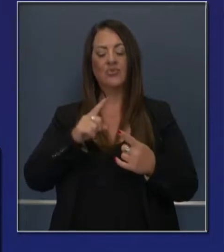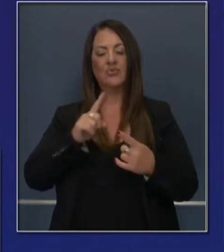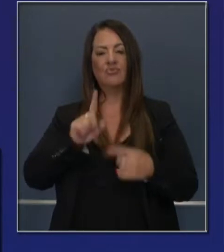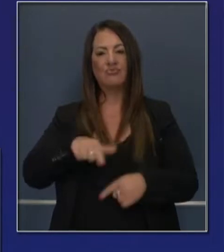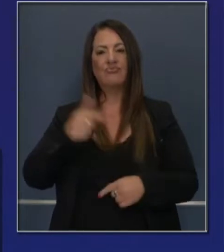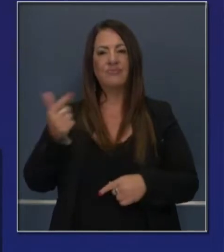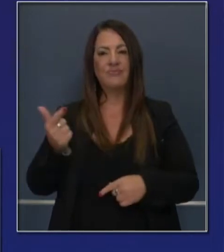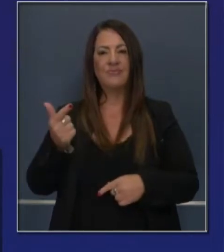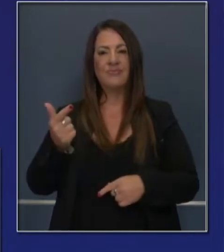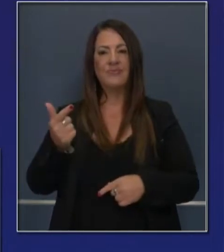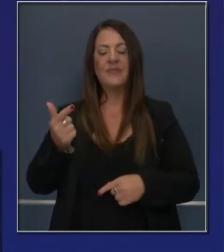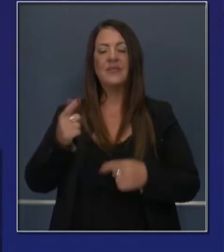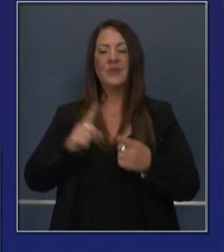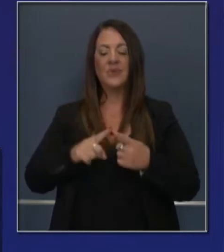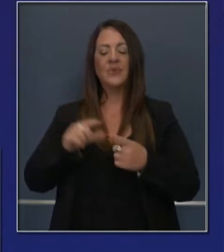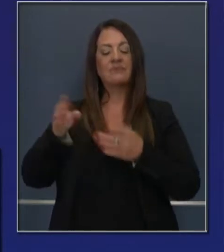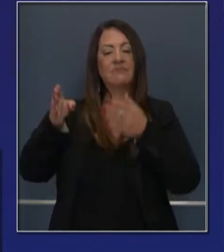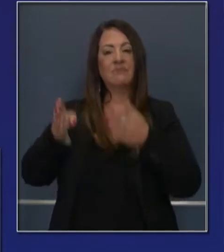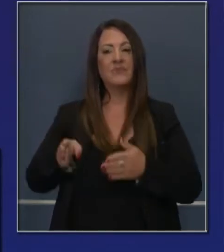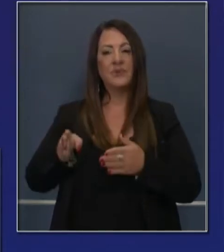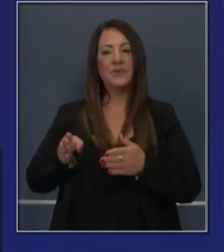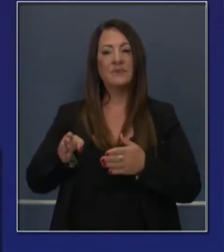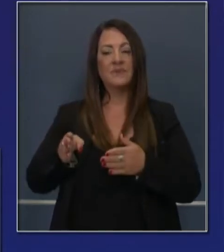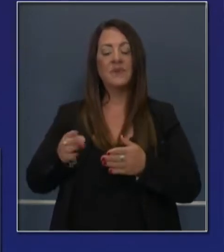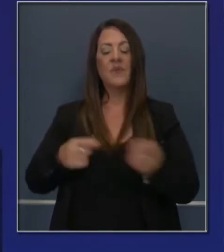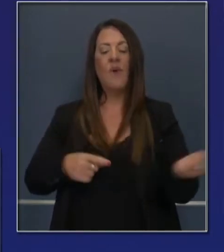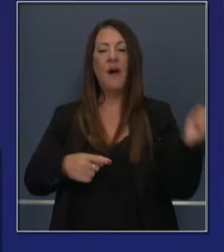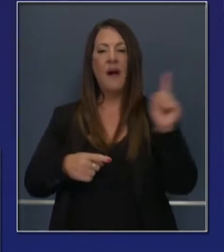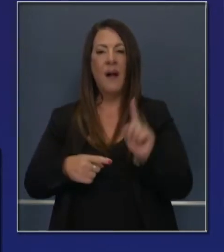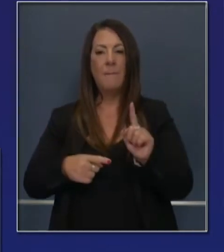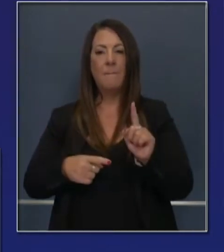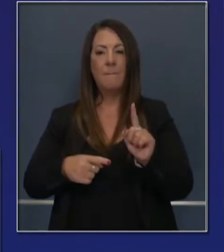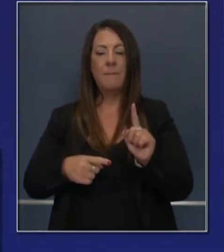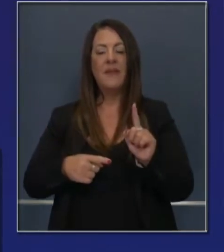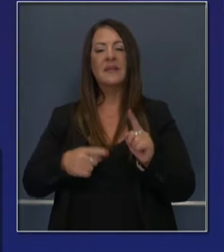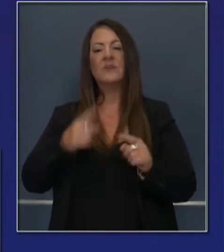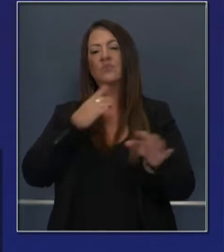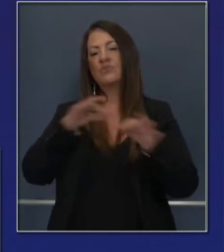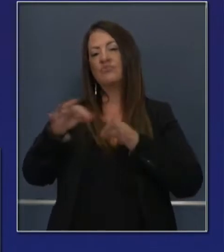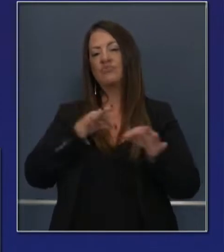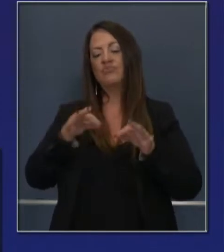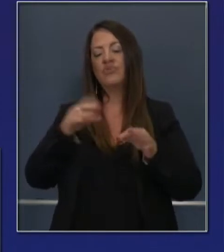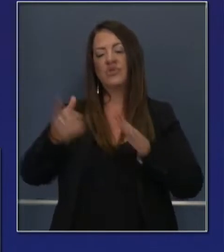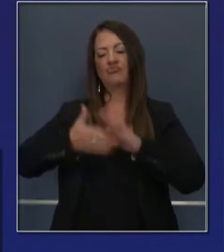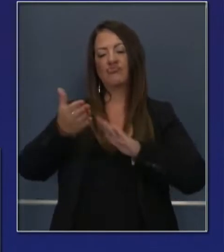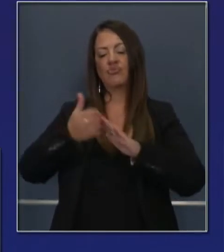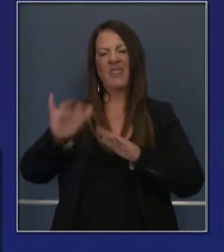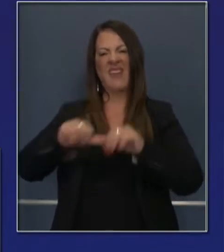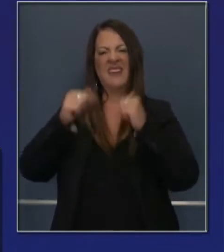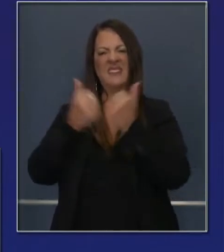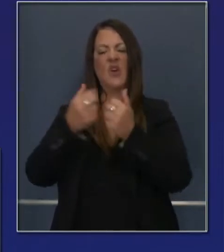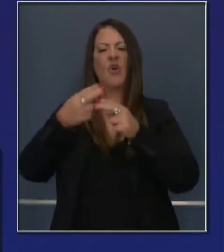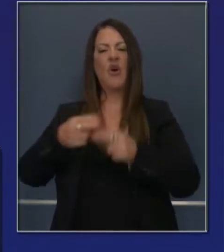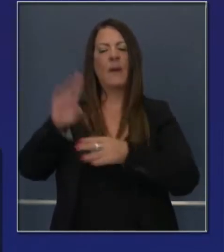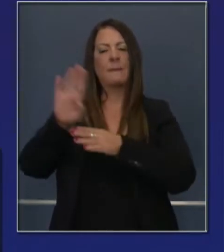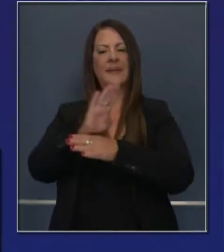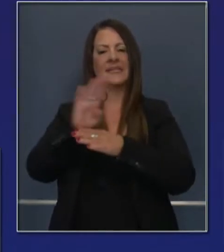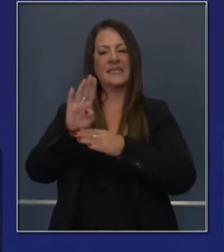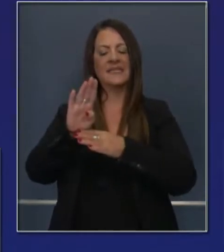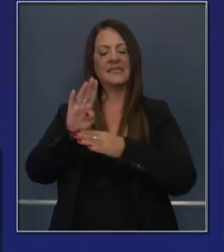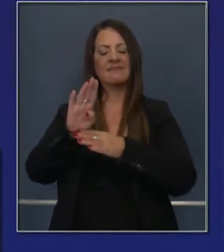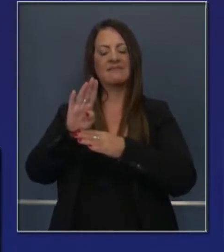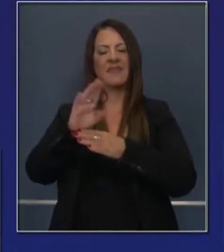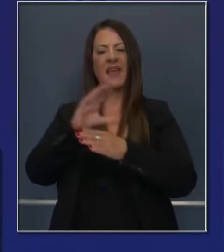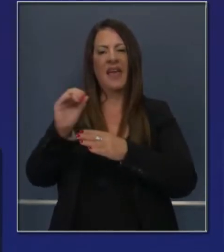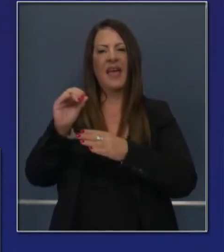Lourdes Castro-Ramirez, who has worked so hard in her capacity as chair of this agency to make sure that this site